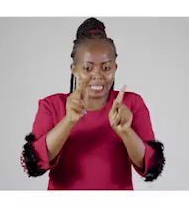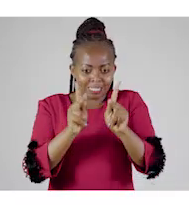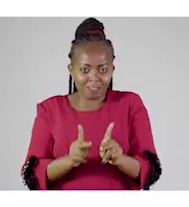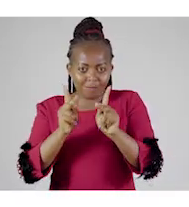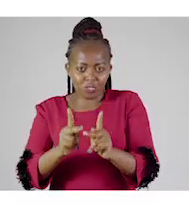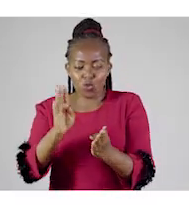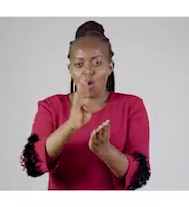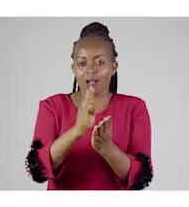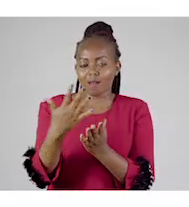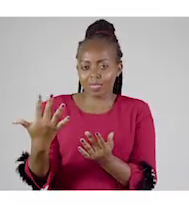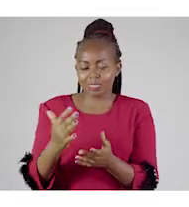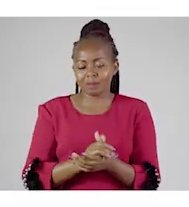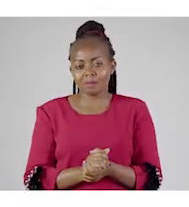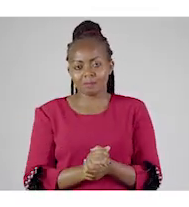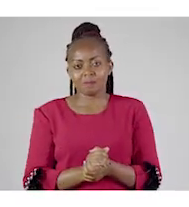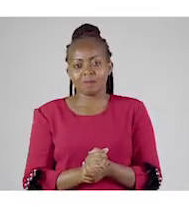archives?